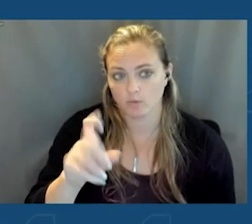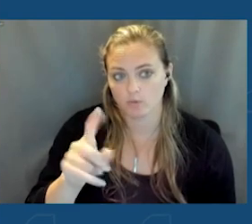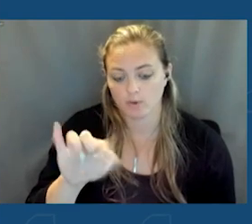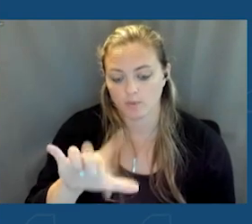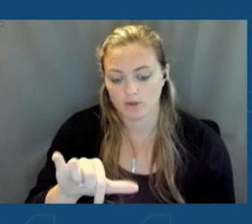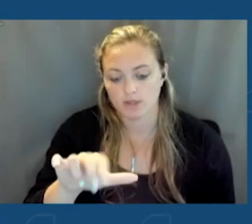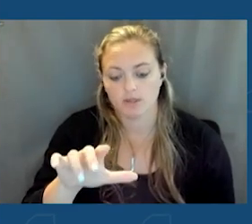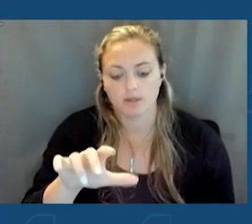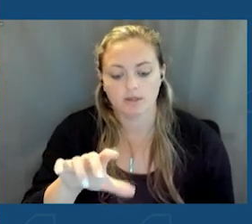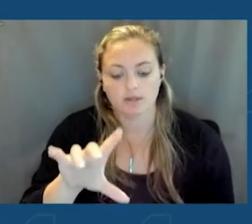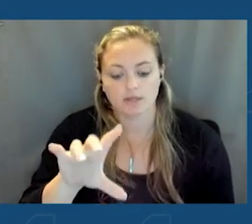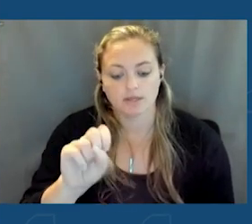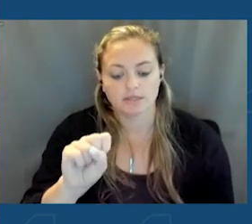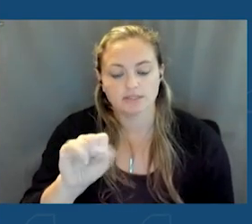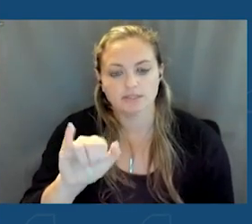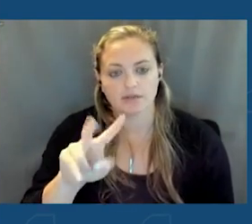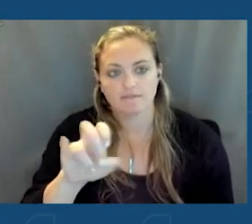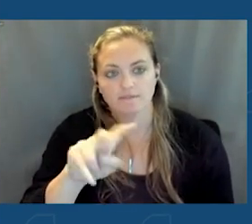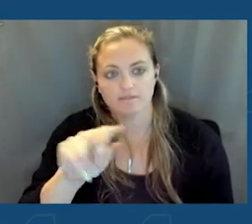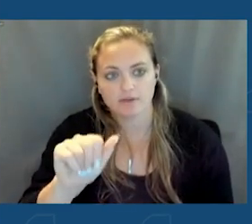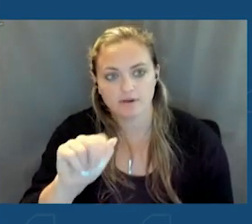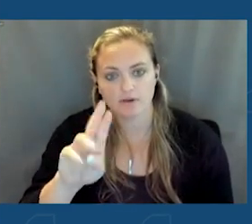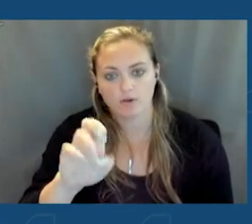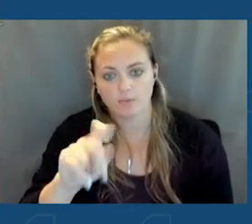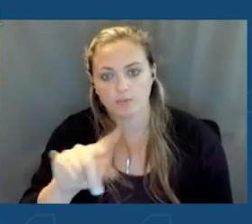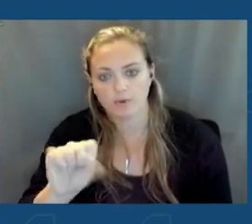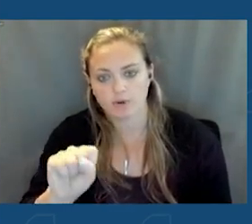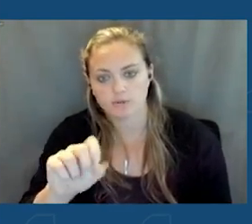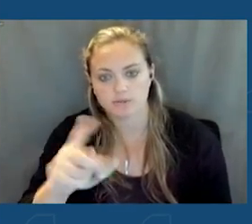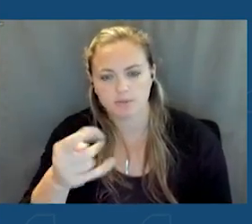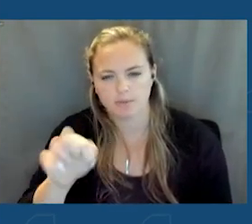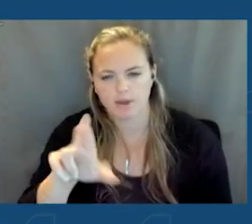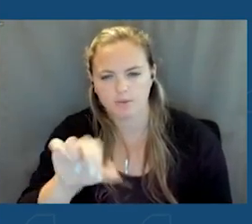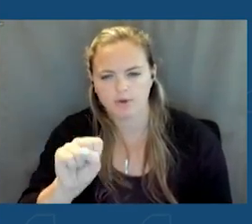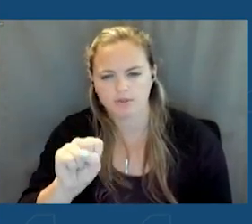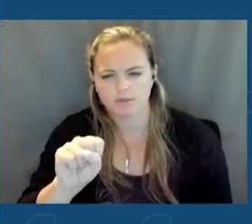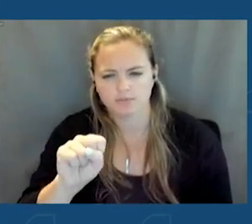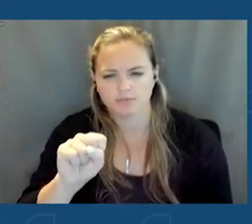Brooks Powers. And Councilmember Natasha Williams.